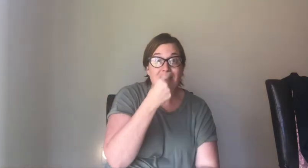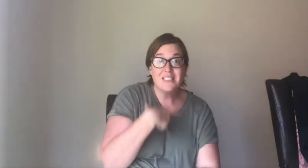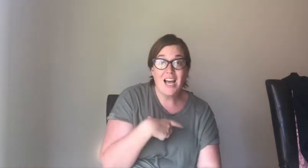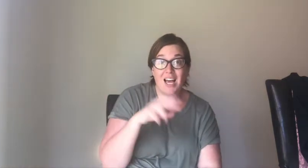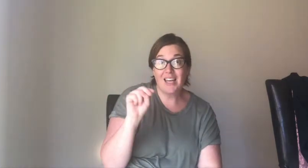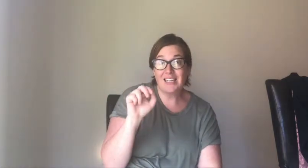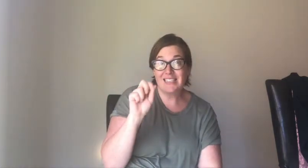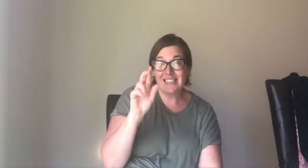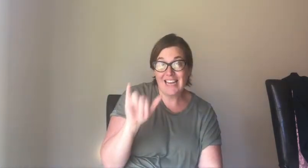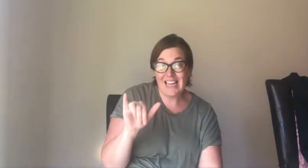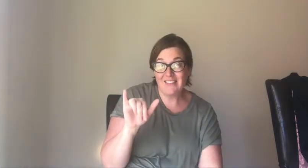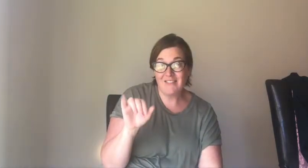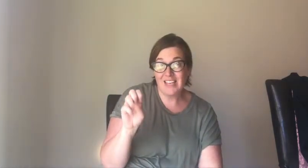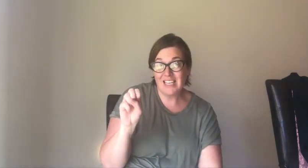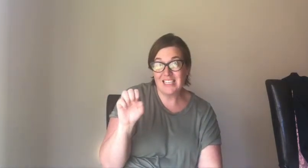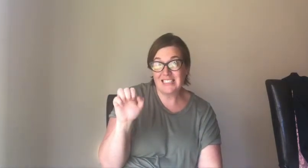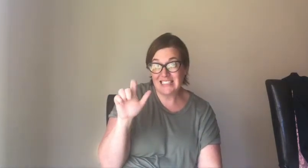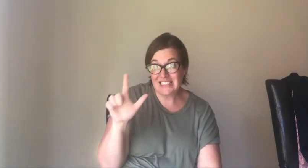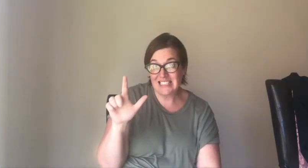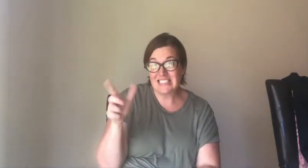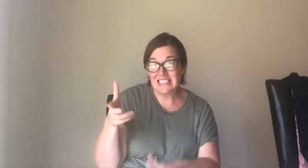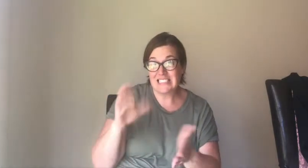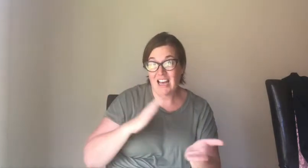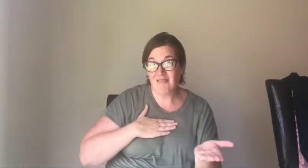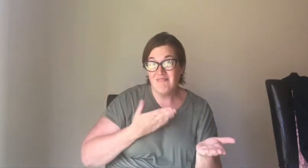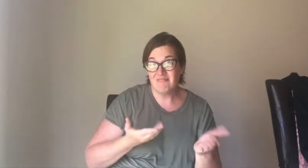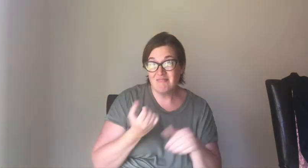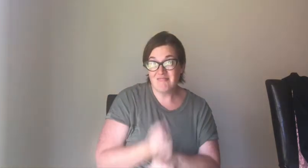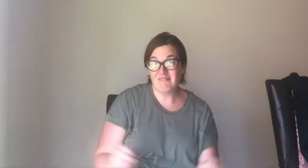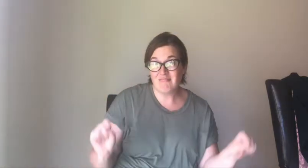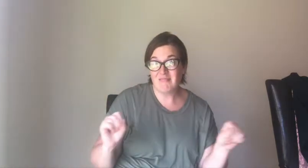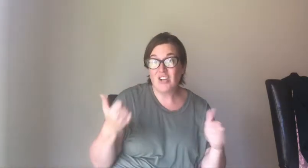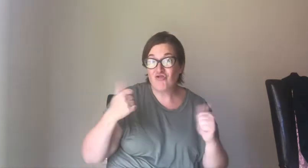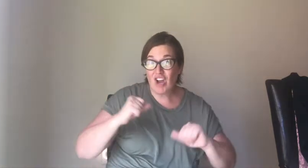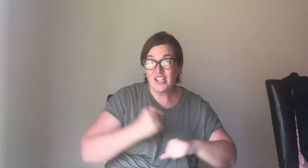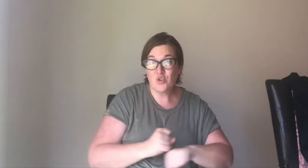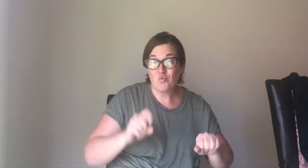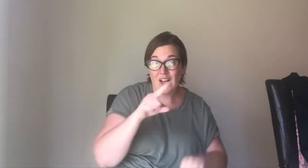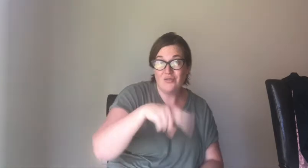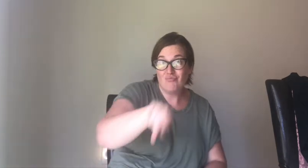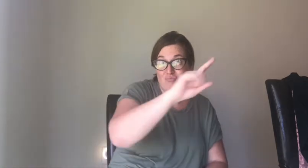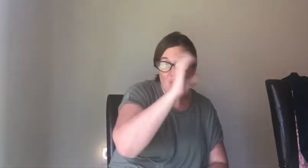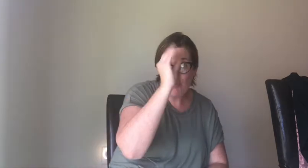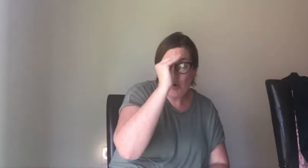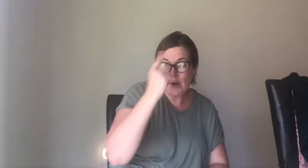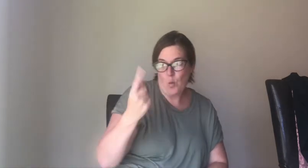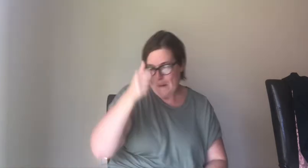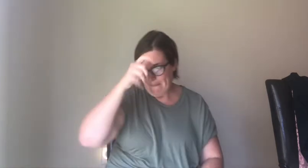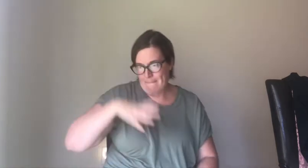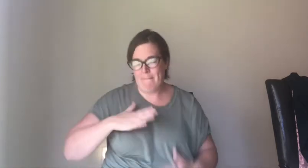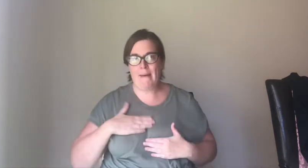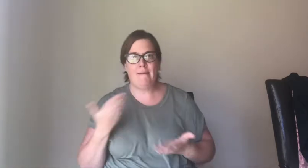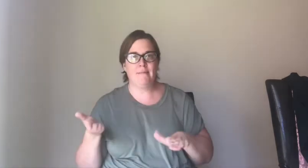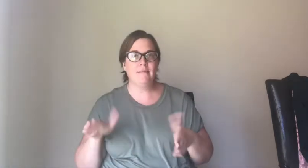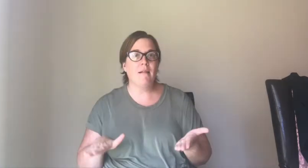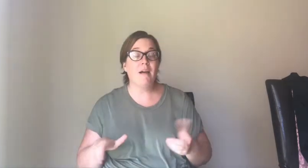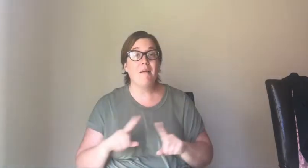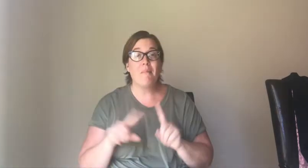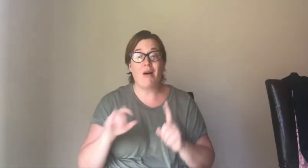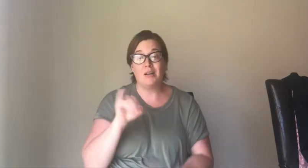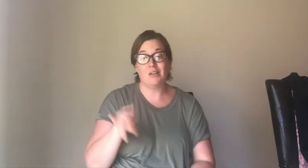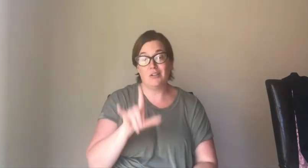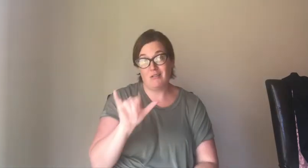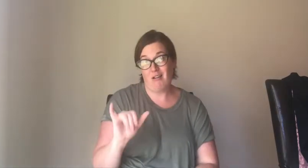this monumental rescue effort went underway to rescue these boys. And the whole world, it was just like a global thing.